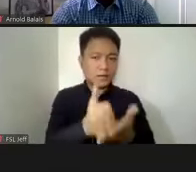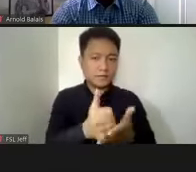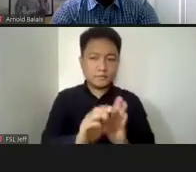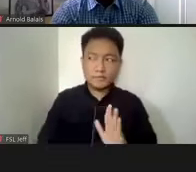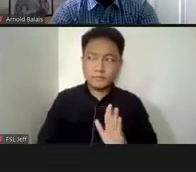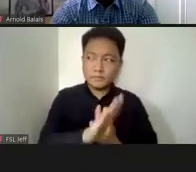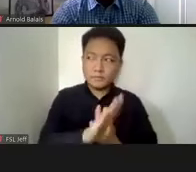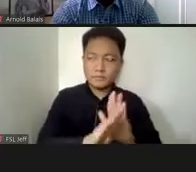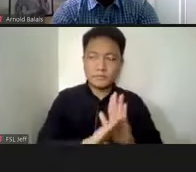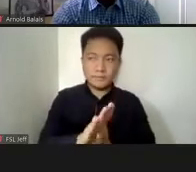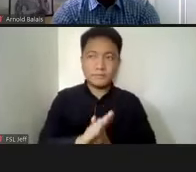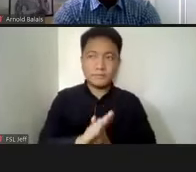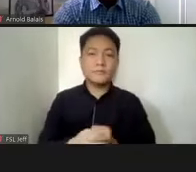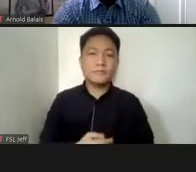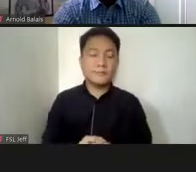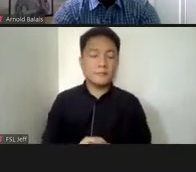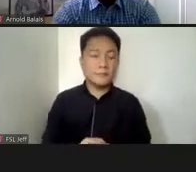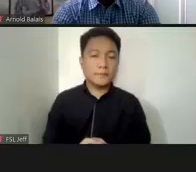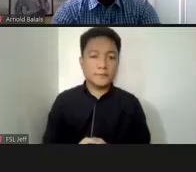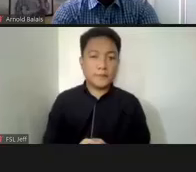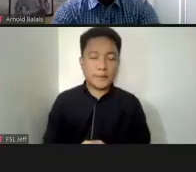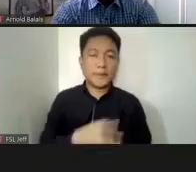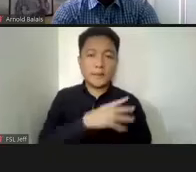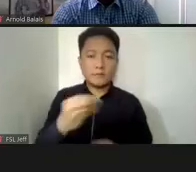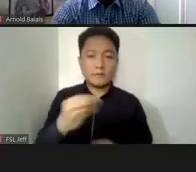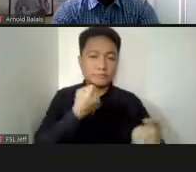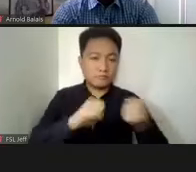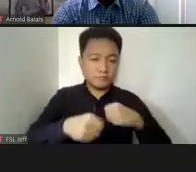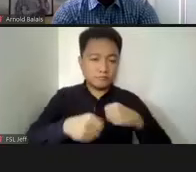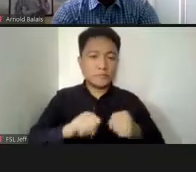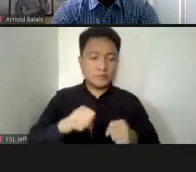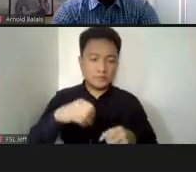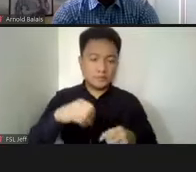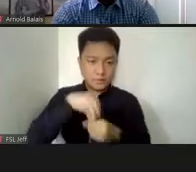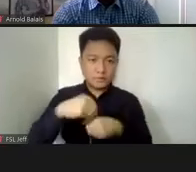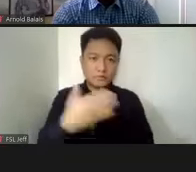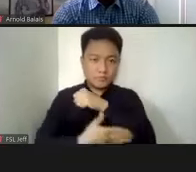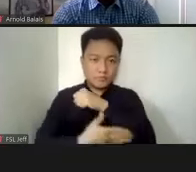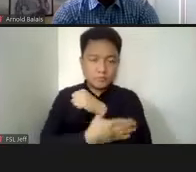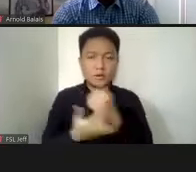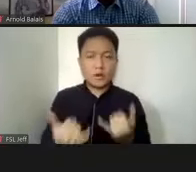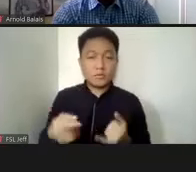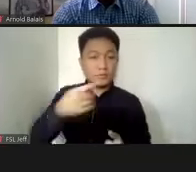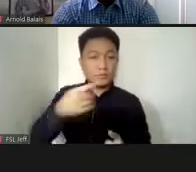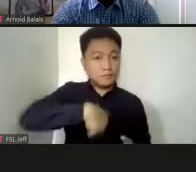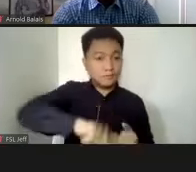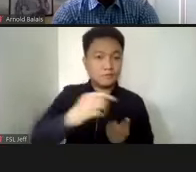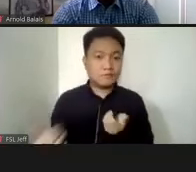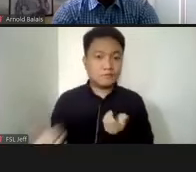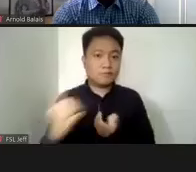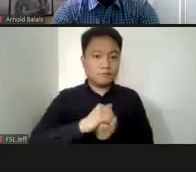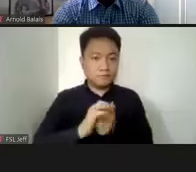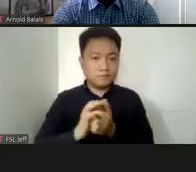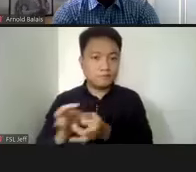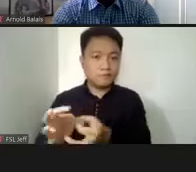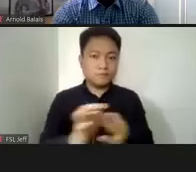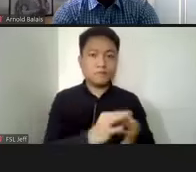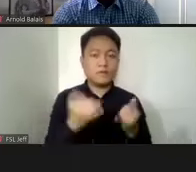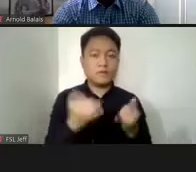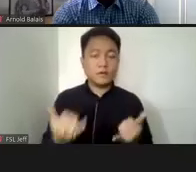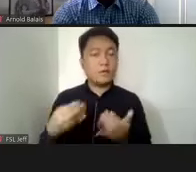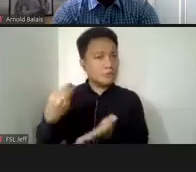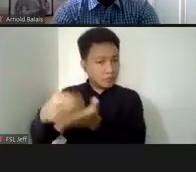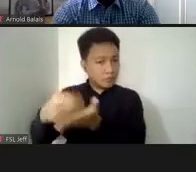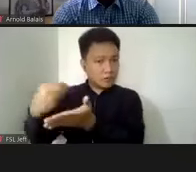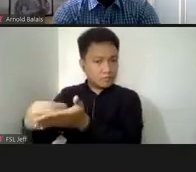And while a monetary donation would give organizers and administrators the flexibility, you know, we'll take